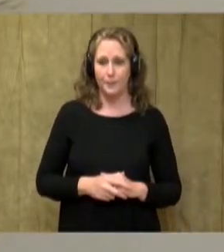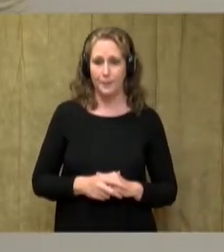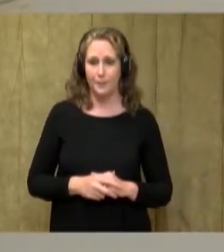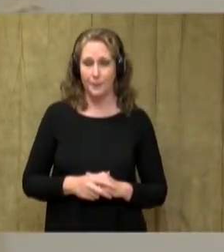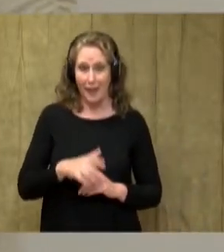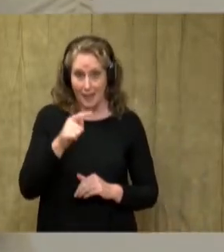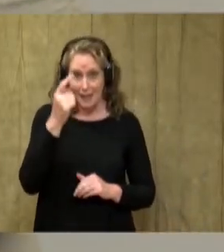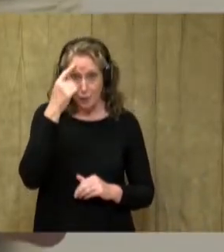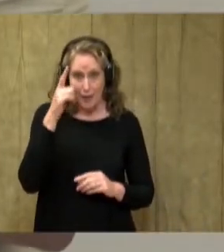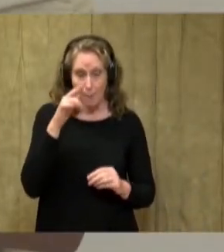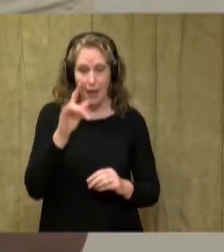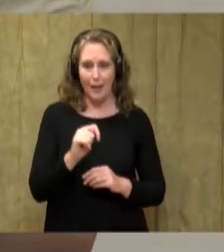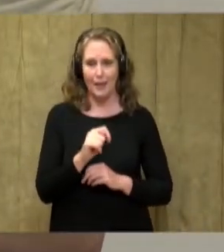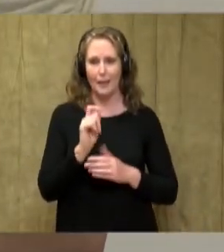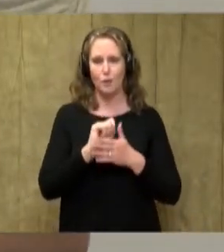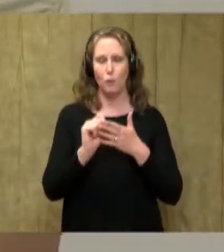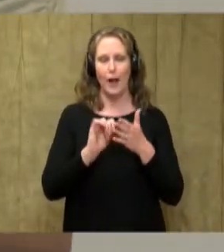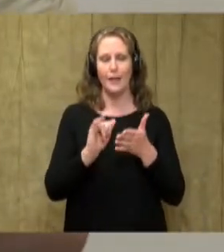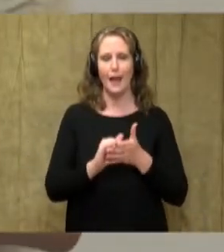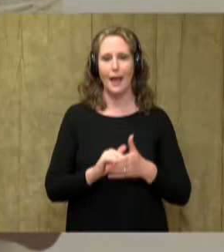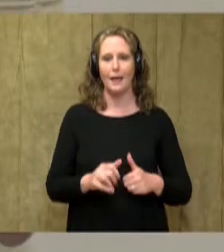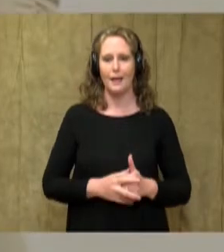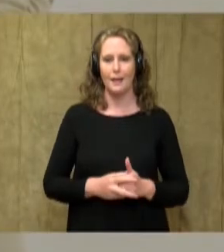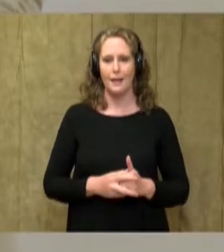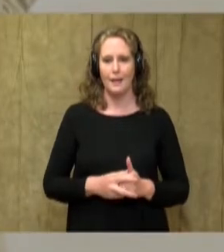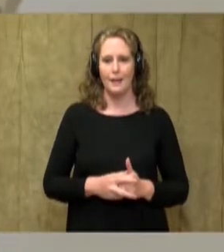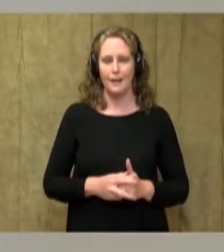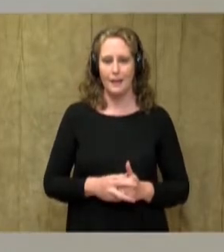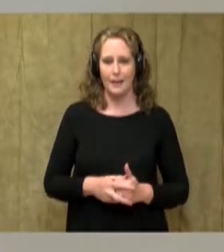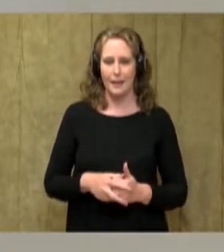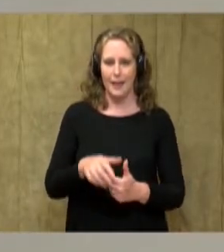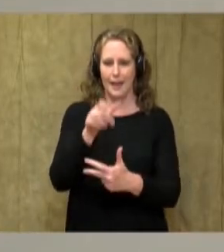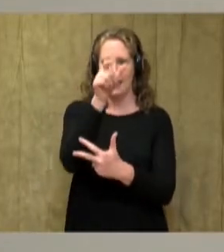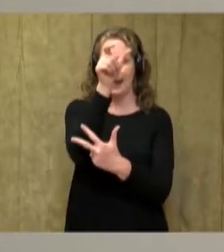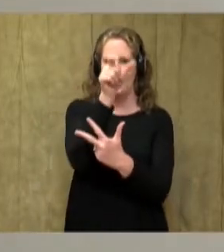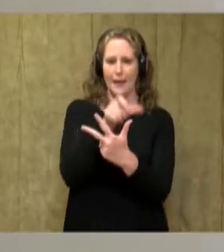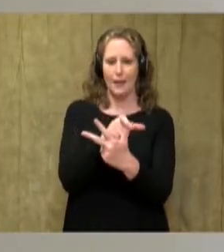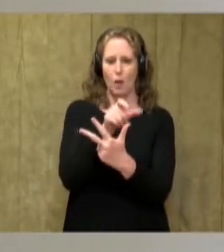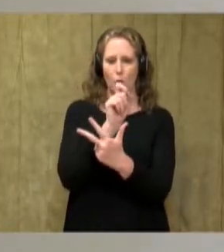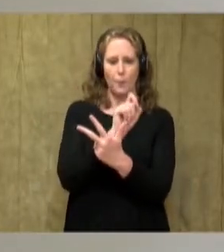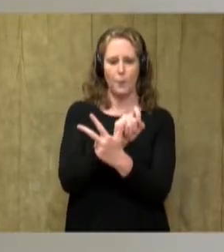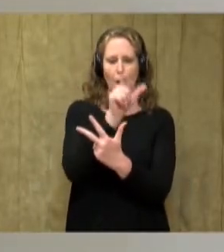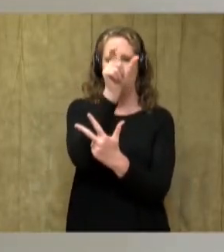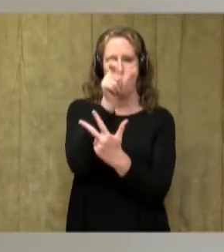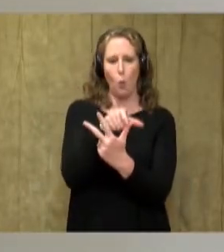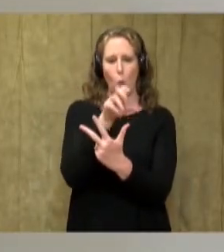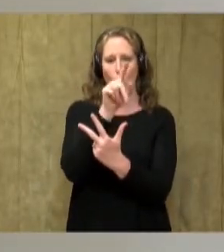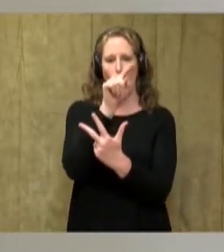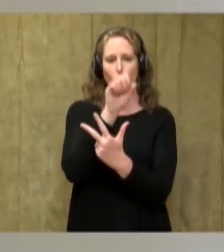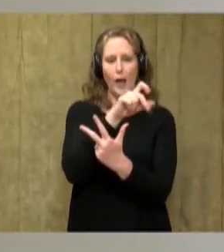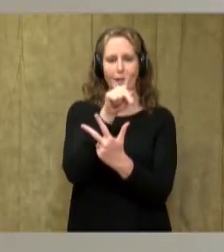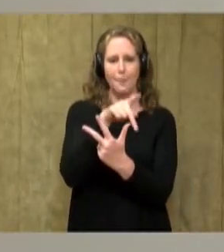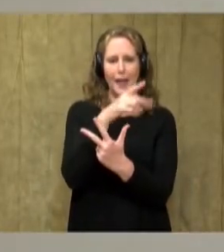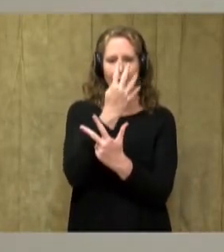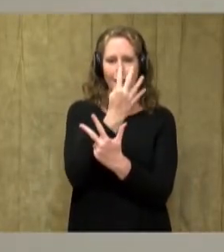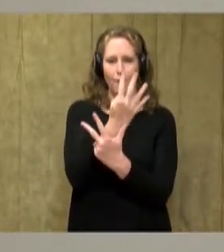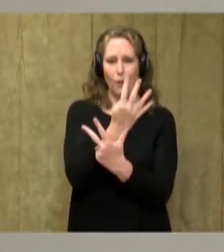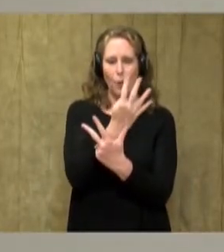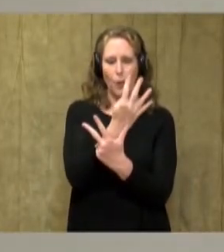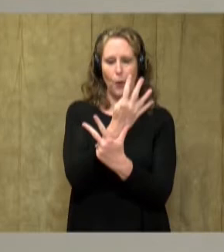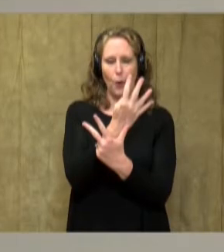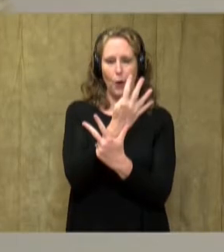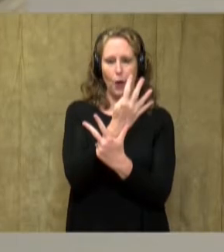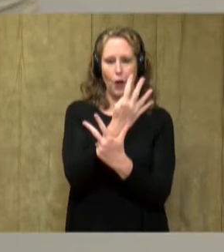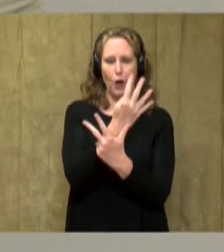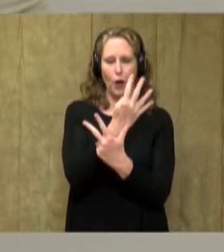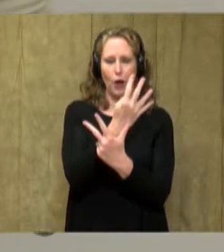All right, did you think about it? So let's write that down. So they have a 4. There's a 4 in the ones place. So let's put a 4.